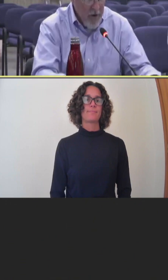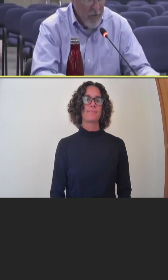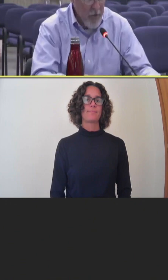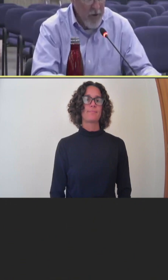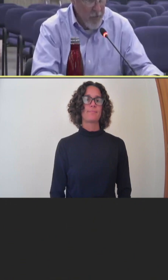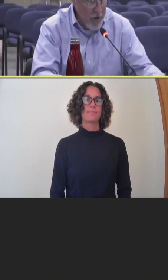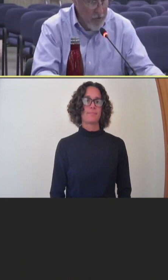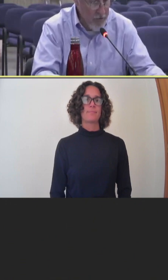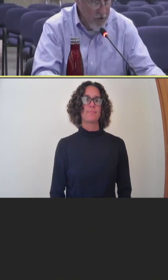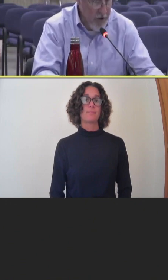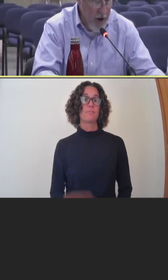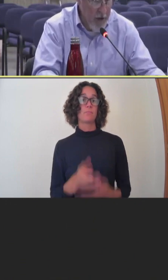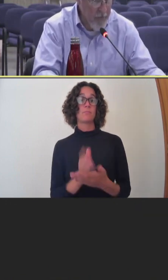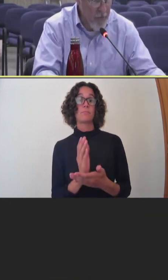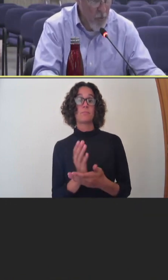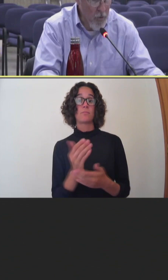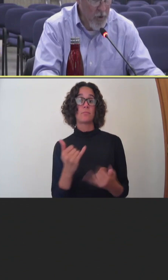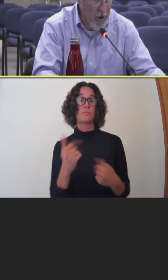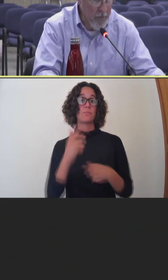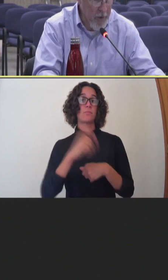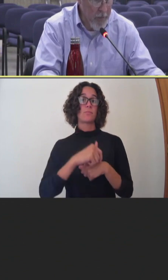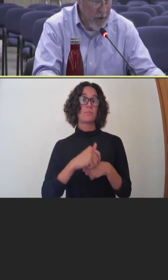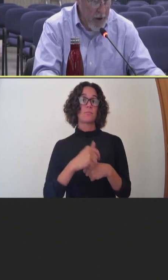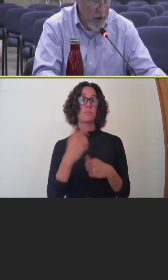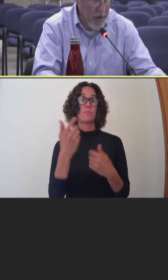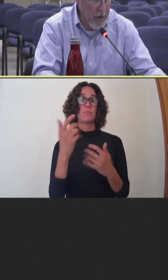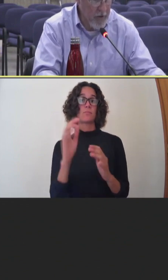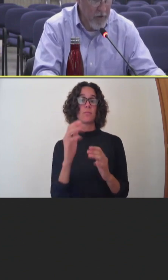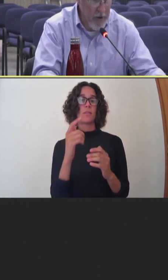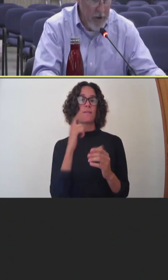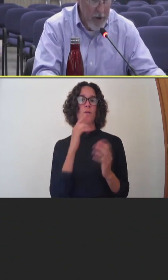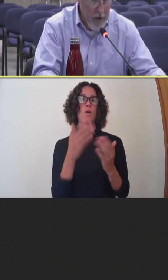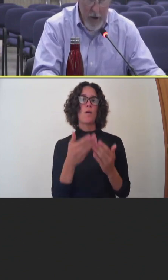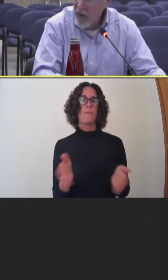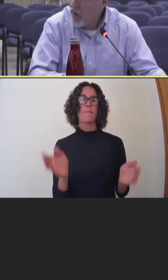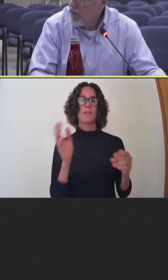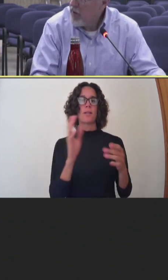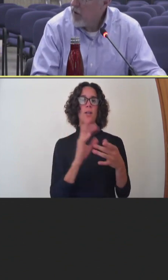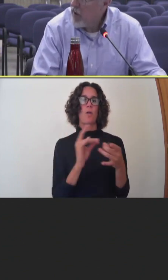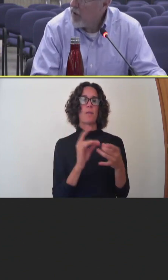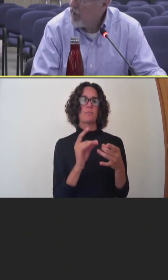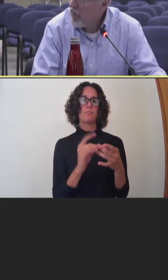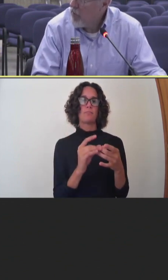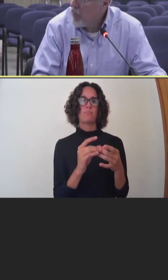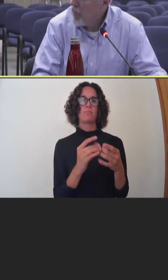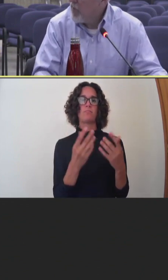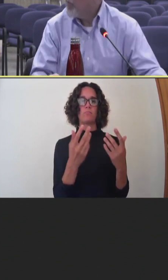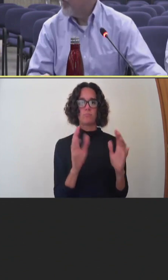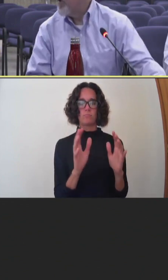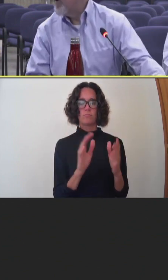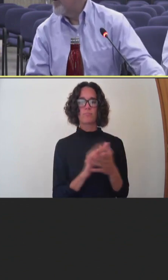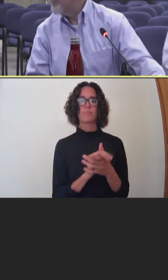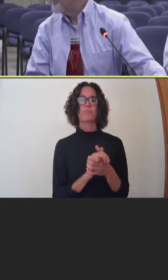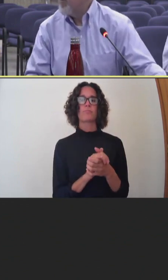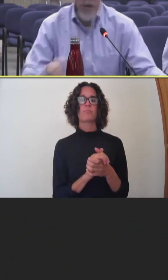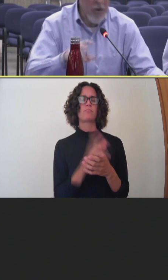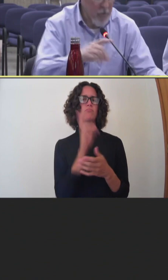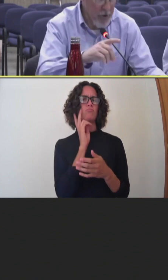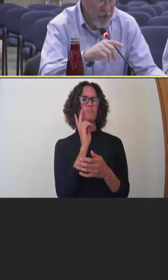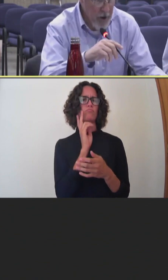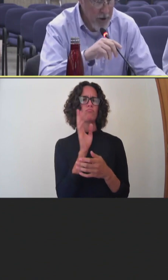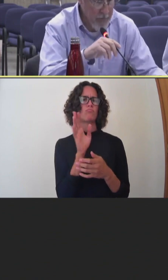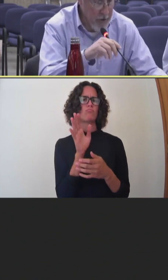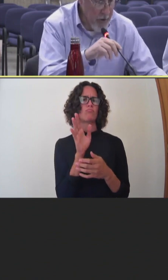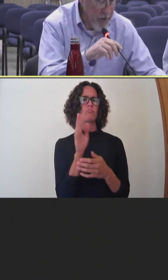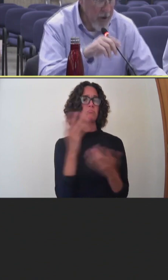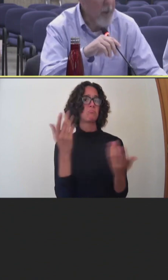Right, we have reached the time for public comment, and let's see. And we do